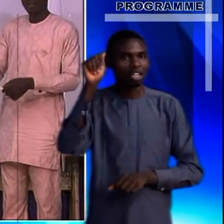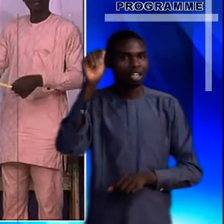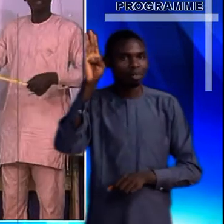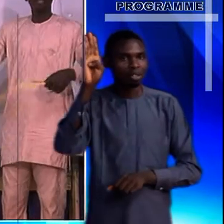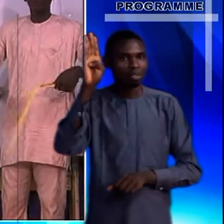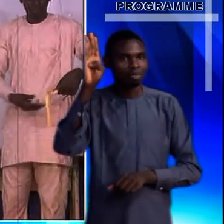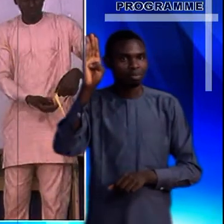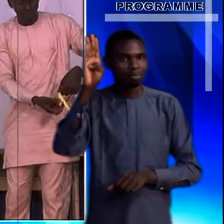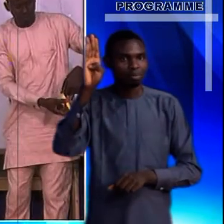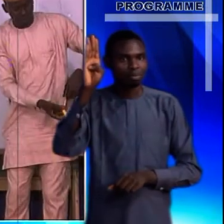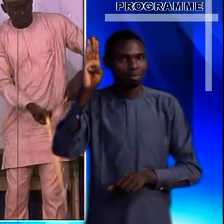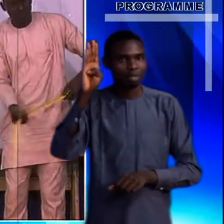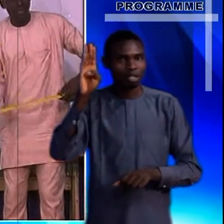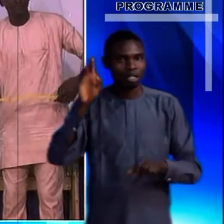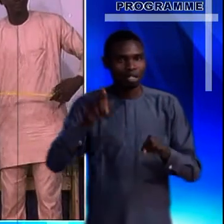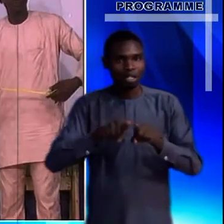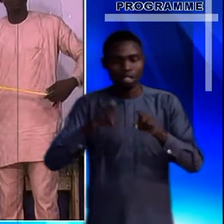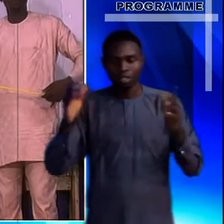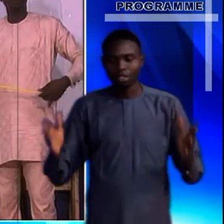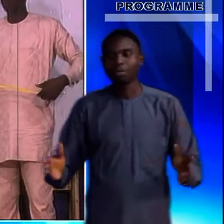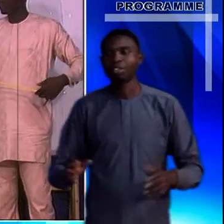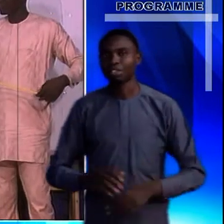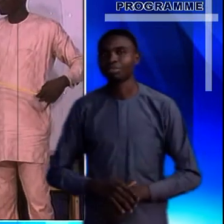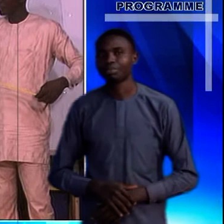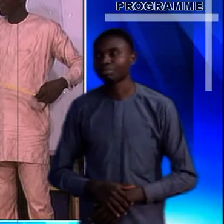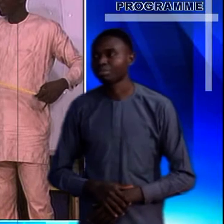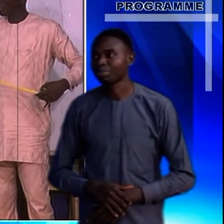On a graduated face of this measuring tape,